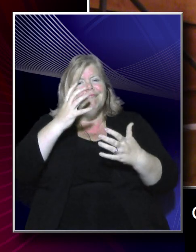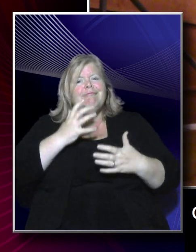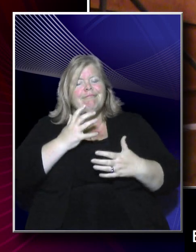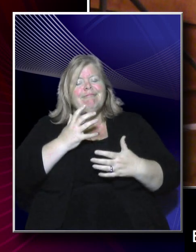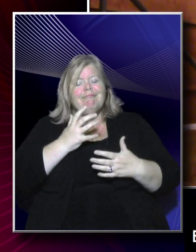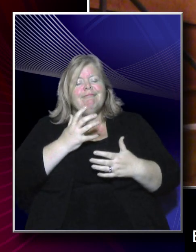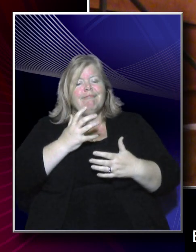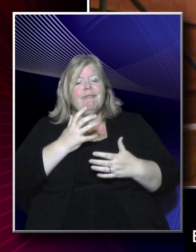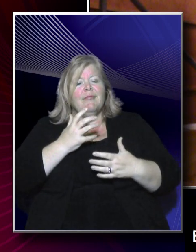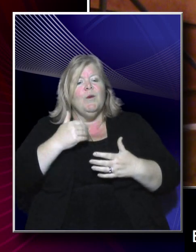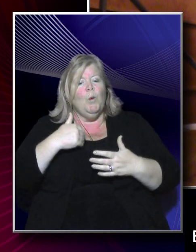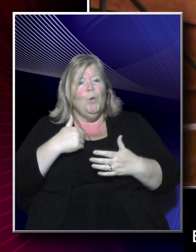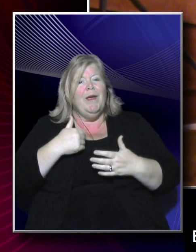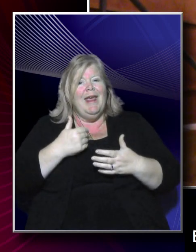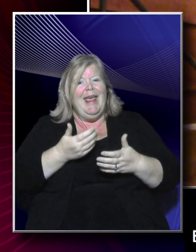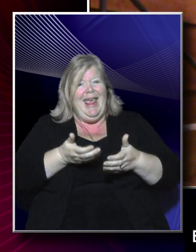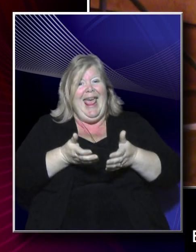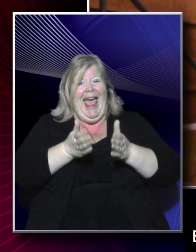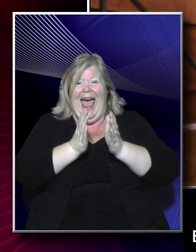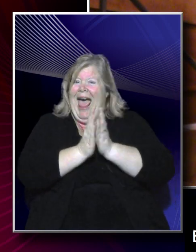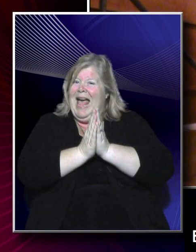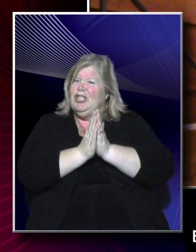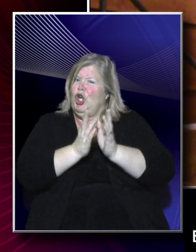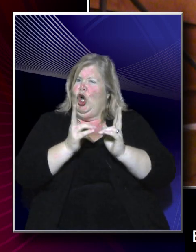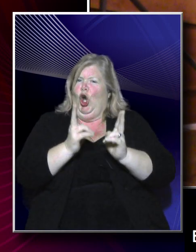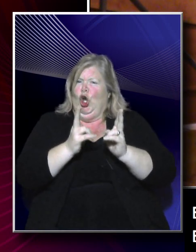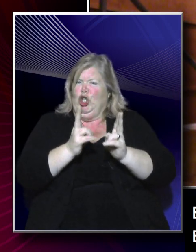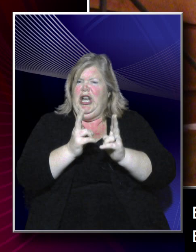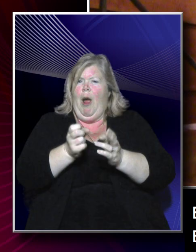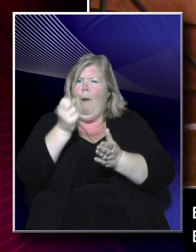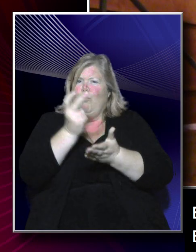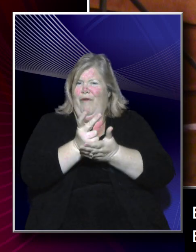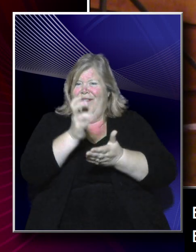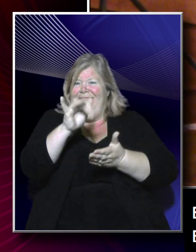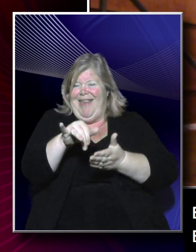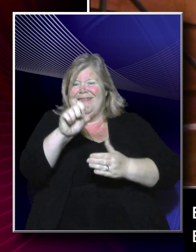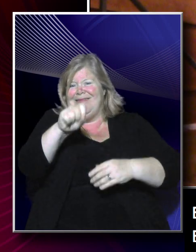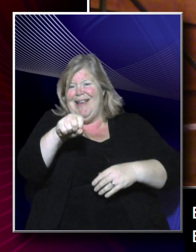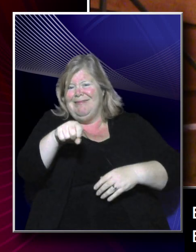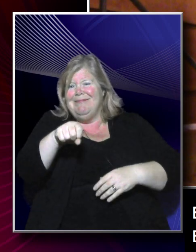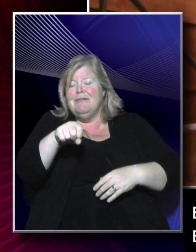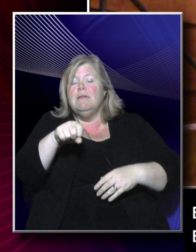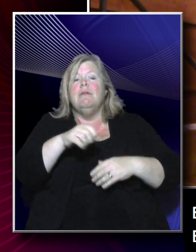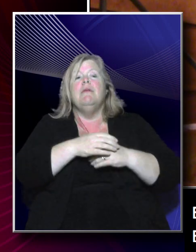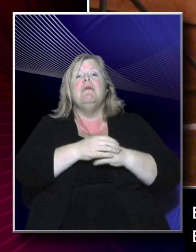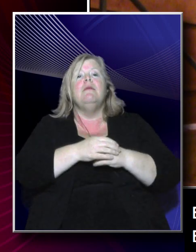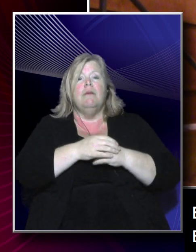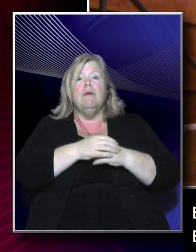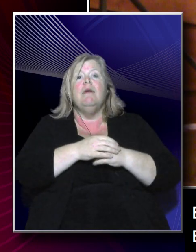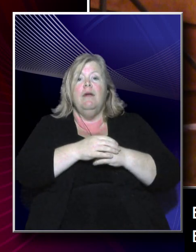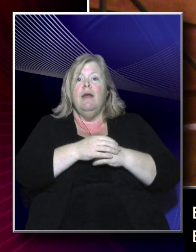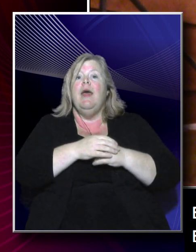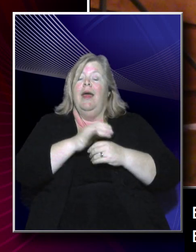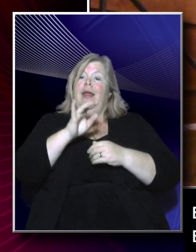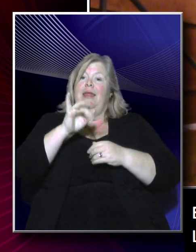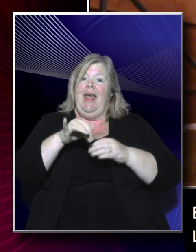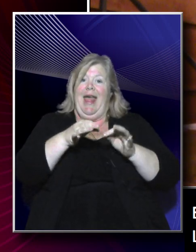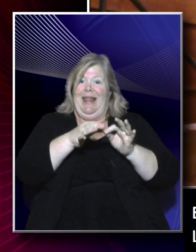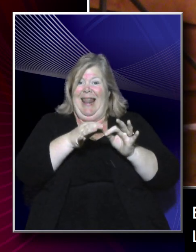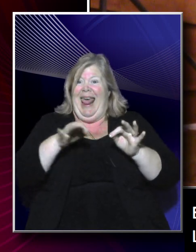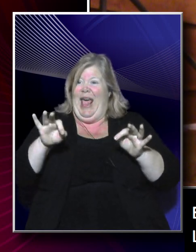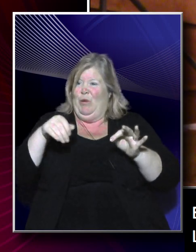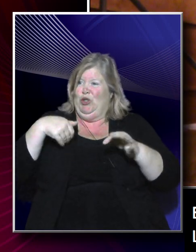that this be done via urgency approval because the model language was received by us during the first week